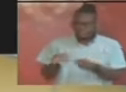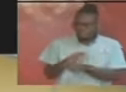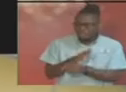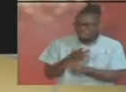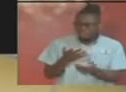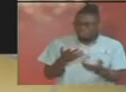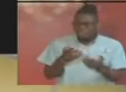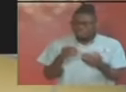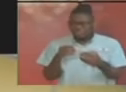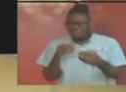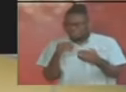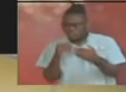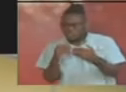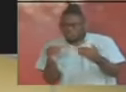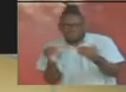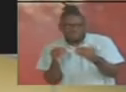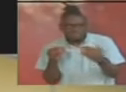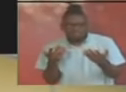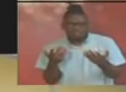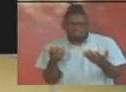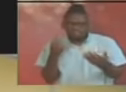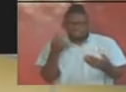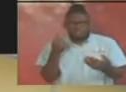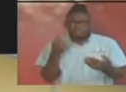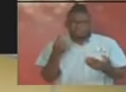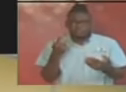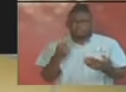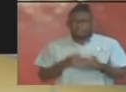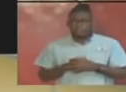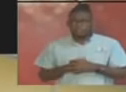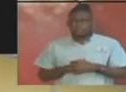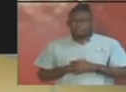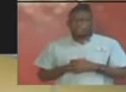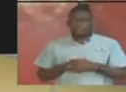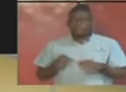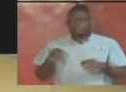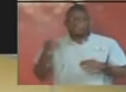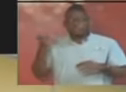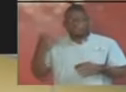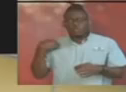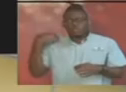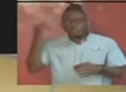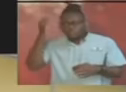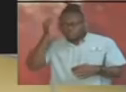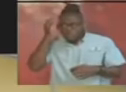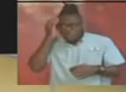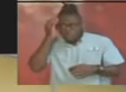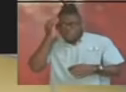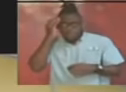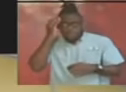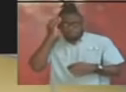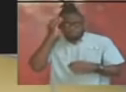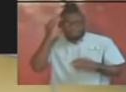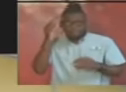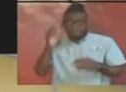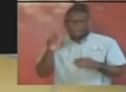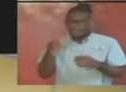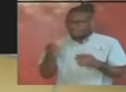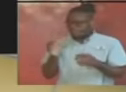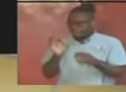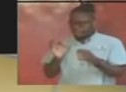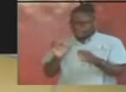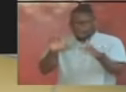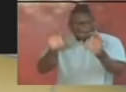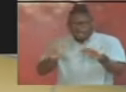pegged onto the space that we have in those facilities, I was wondering, would there be any clinical